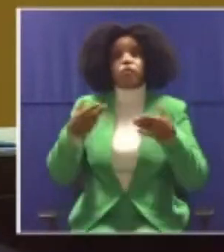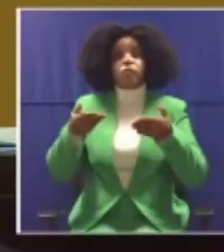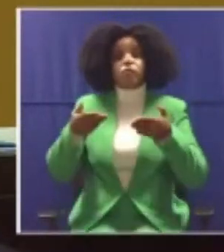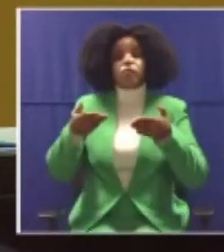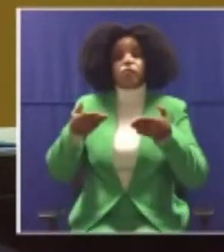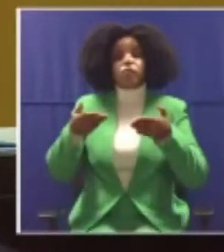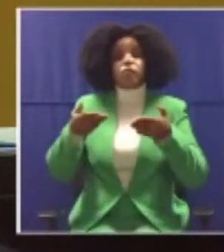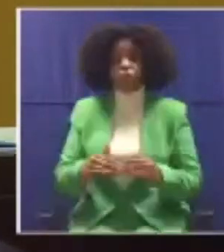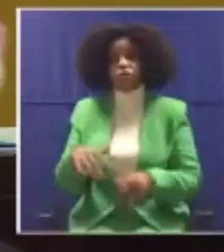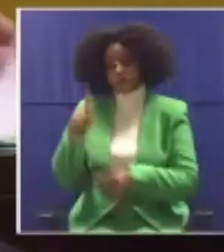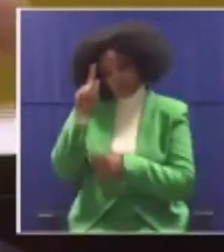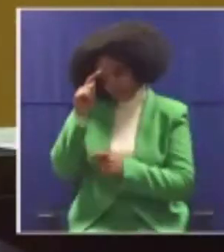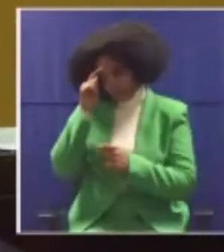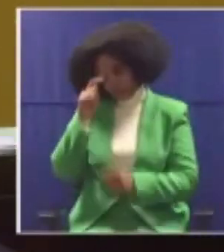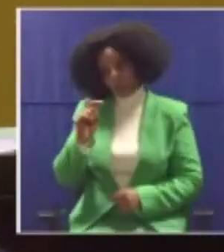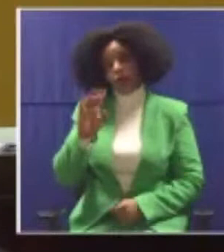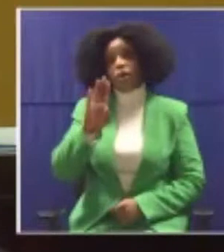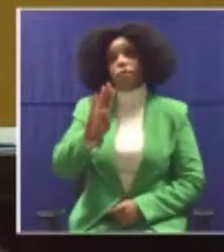Honorable Beachwet.